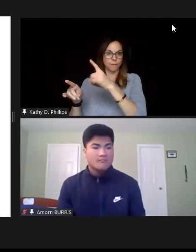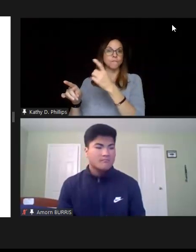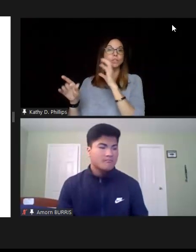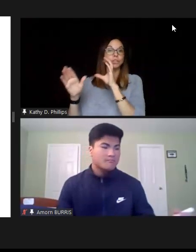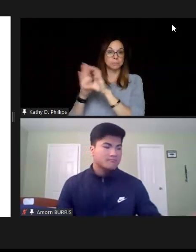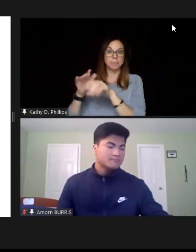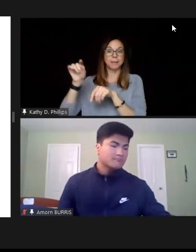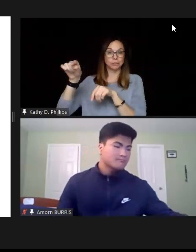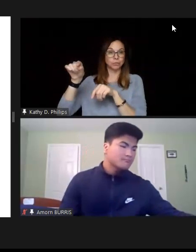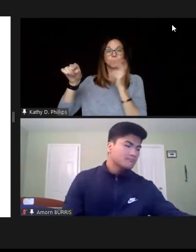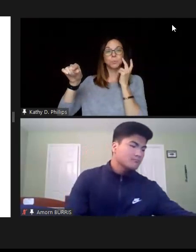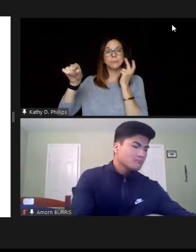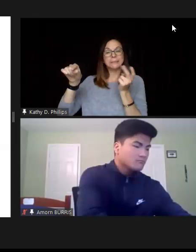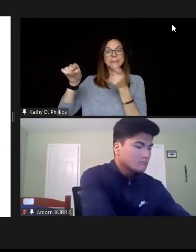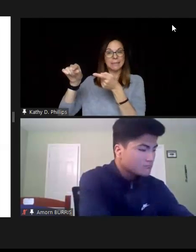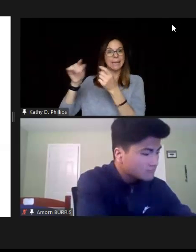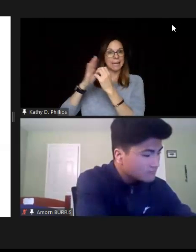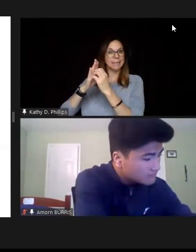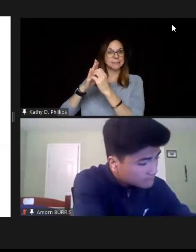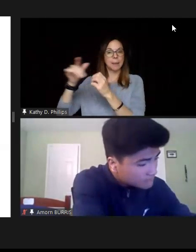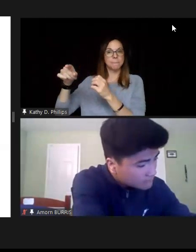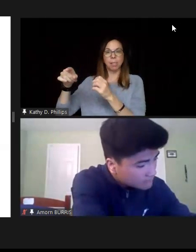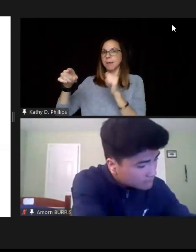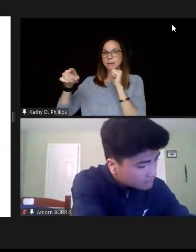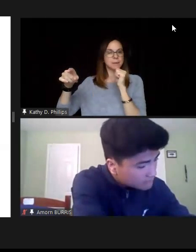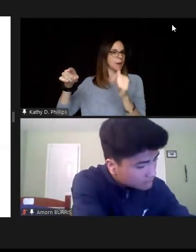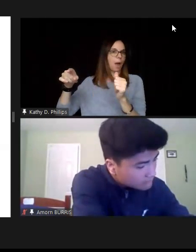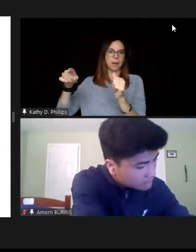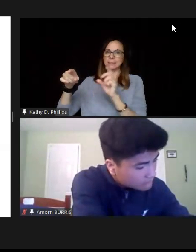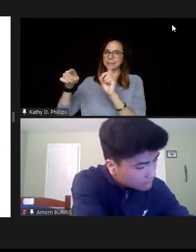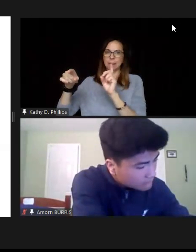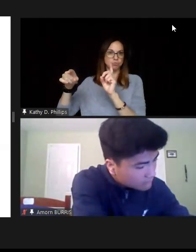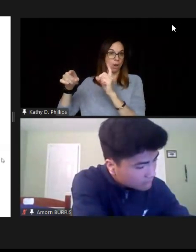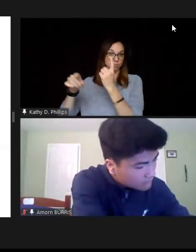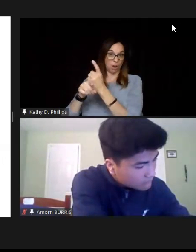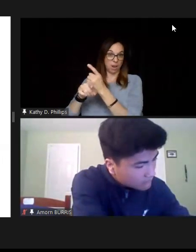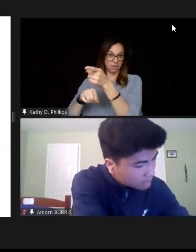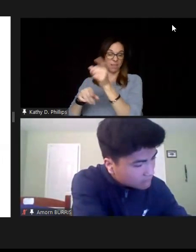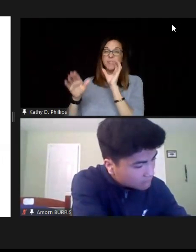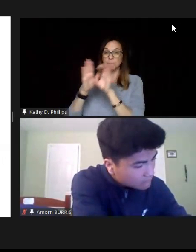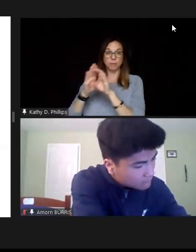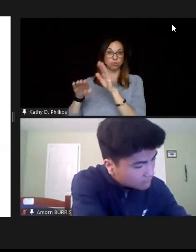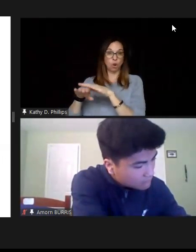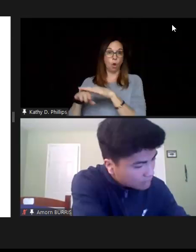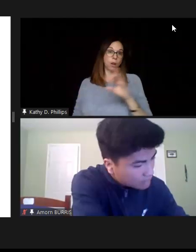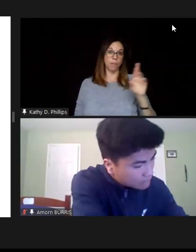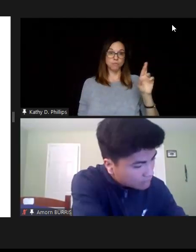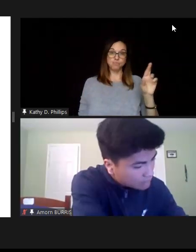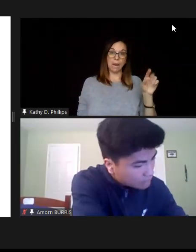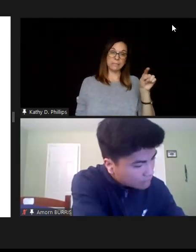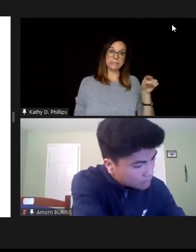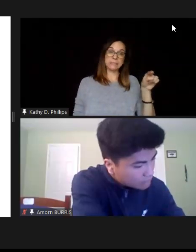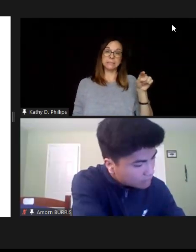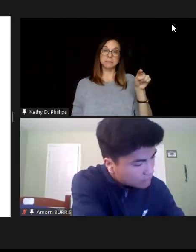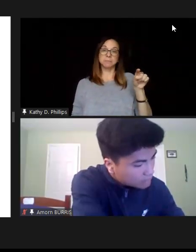definitely see an example of them not being democratic, right? In the picture on the right, we see